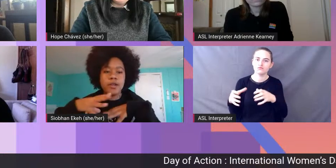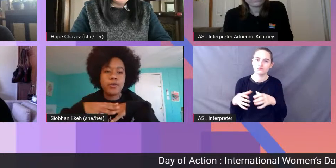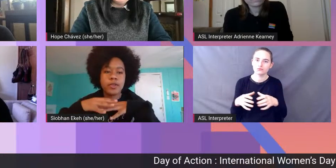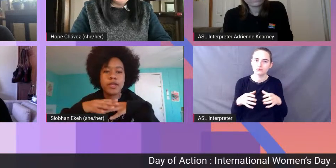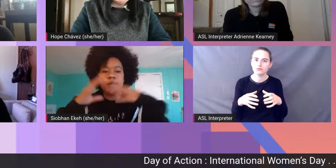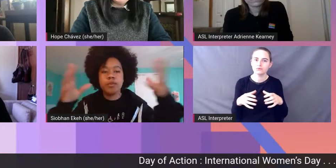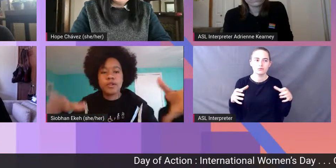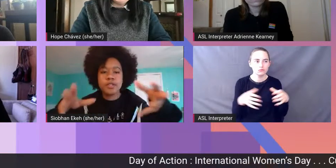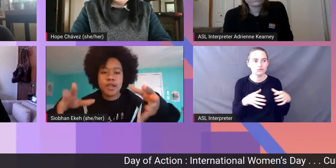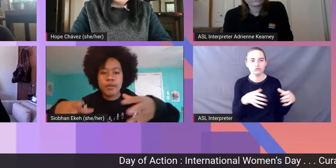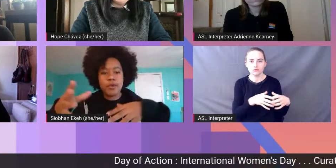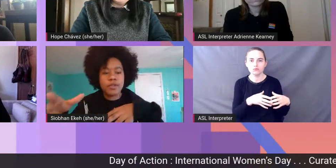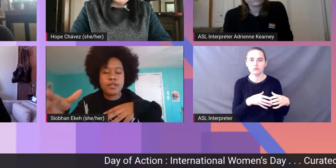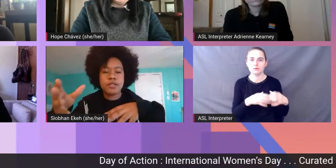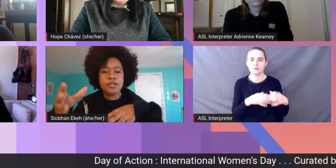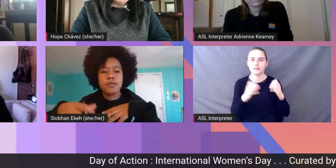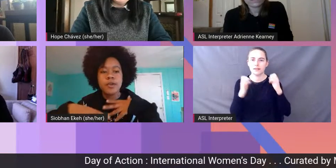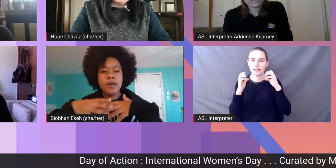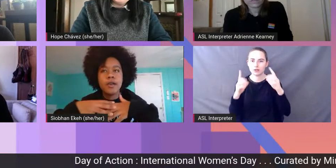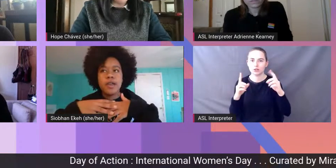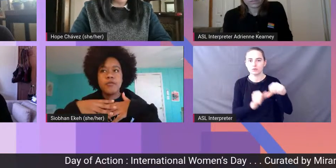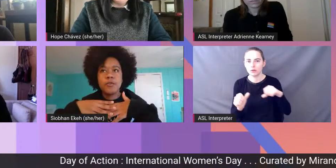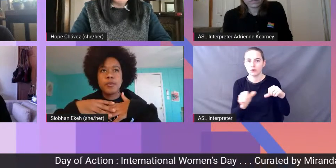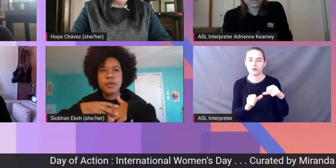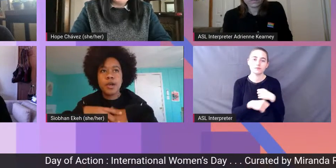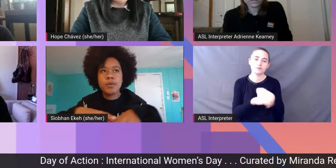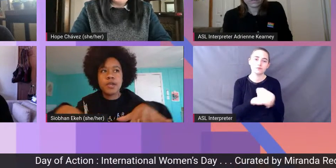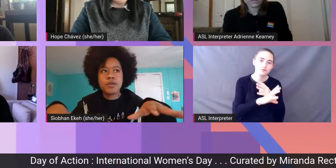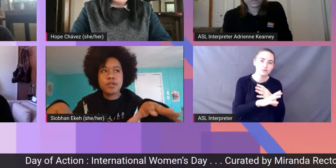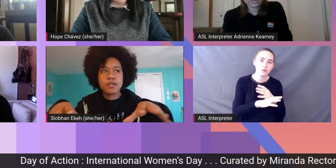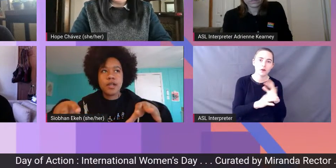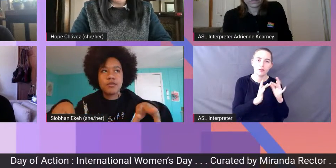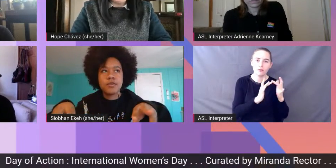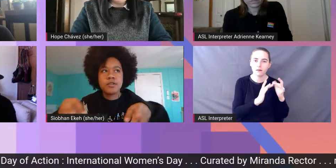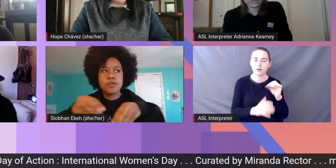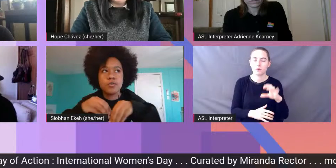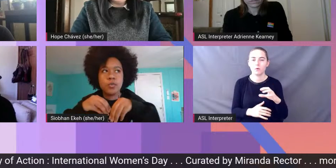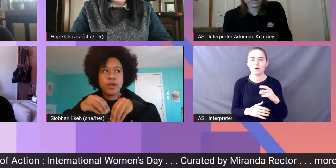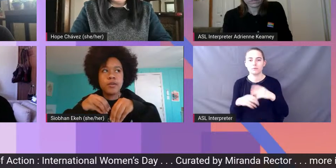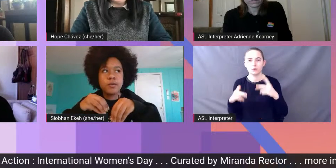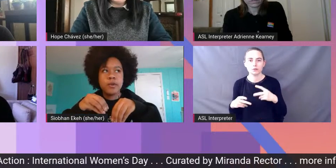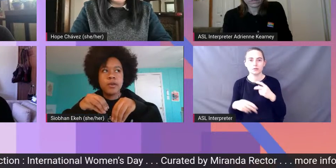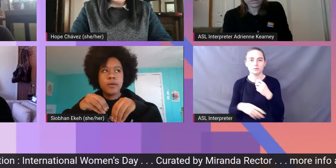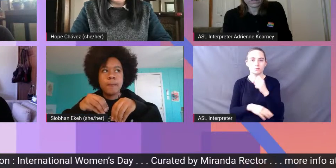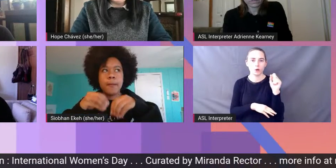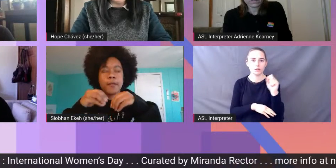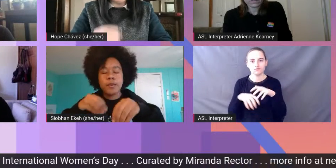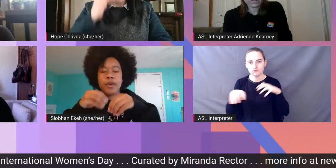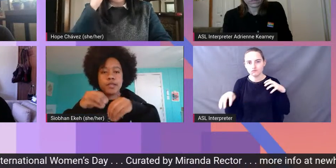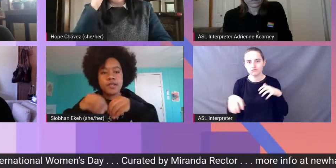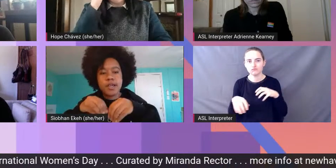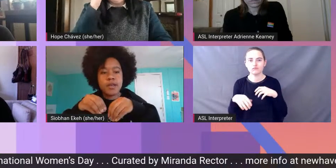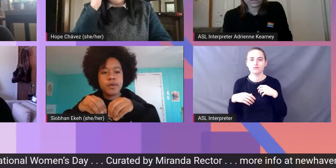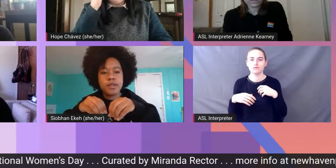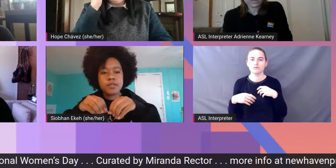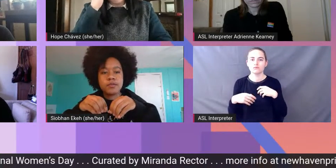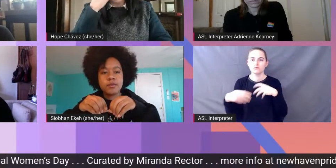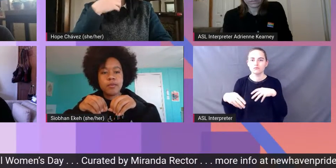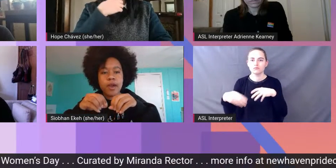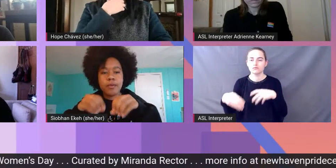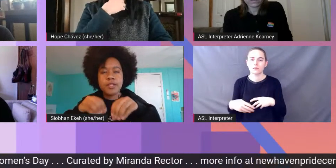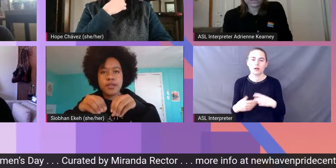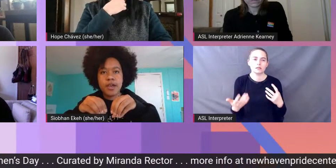the internet or like in person at protests and stuff, and for people to come together to kind of hear what other people had to say.